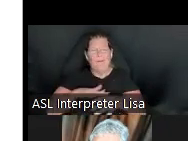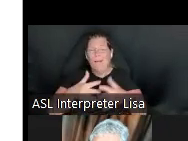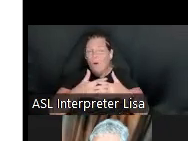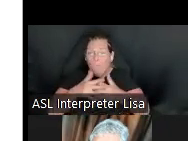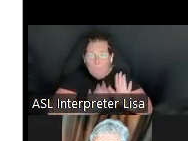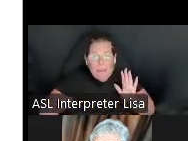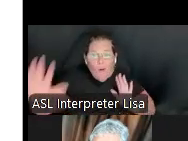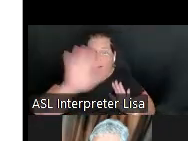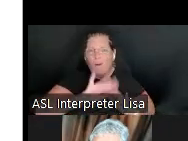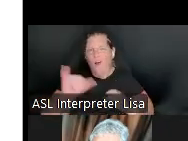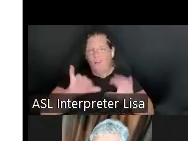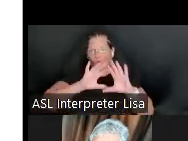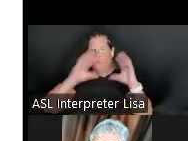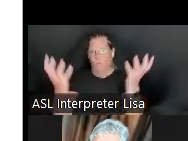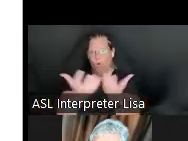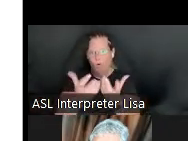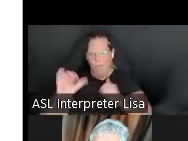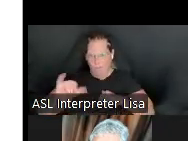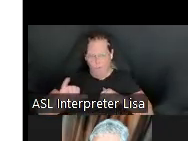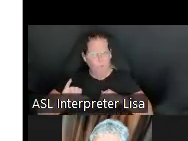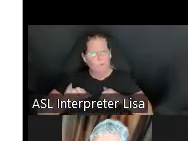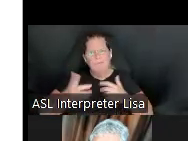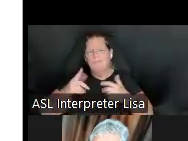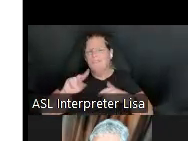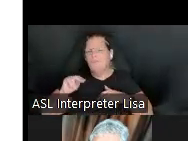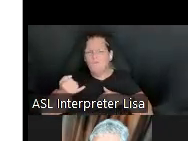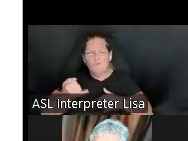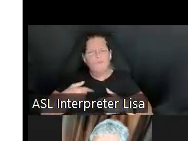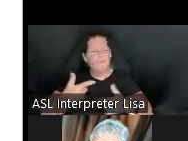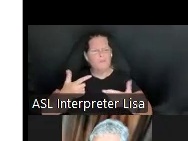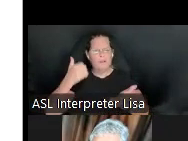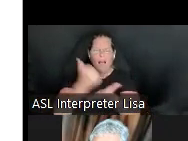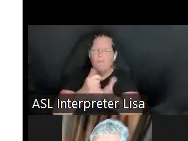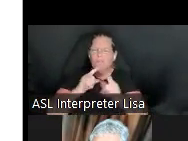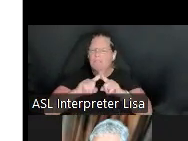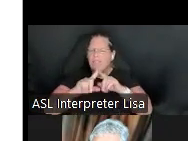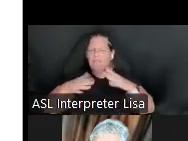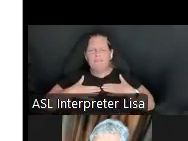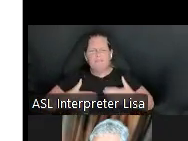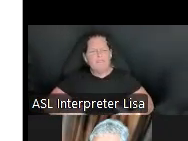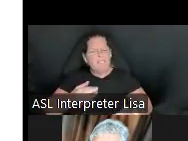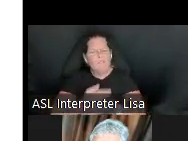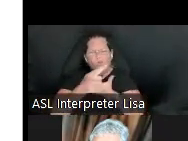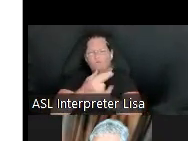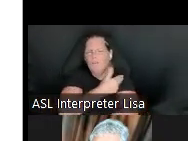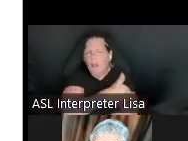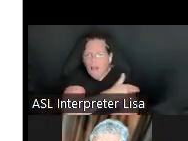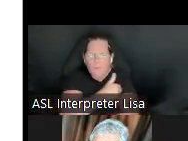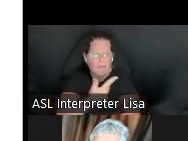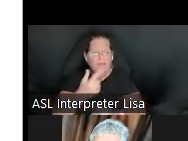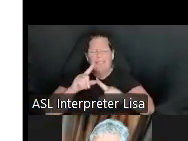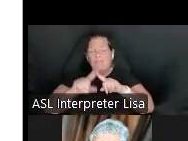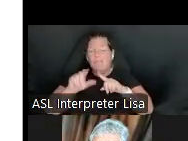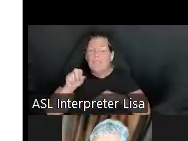closely with many of our partners around the state, large physical rehab hospitals. There are subacute